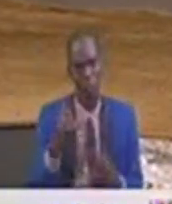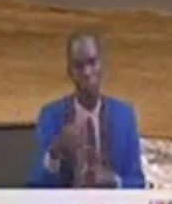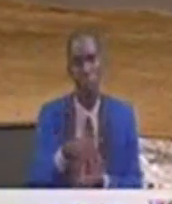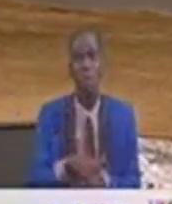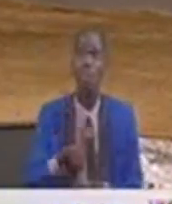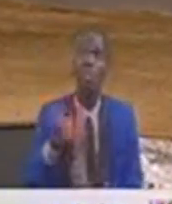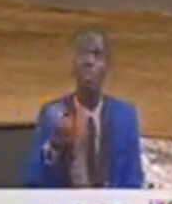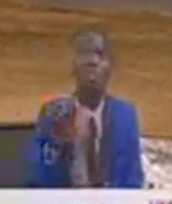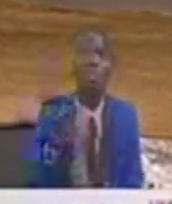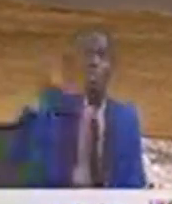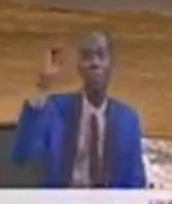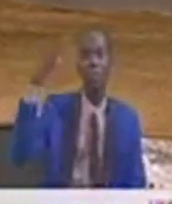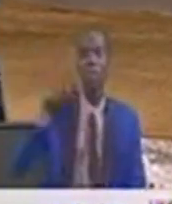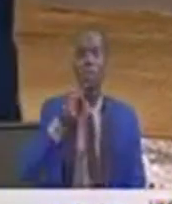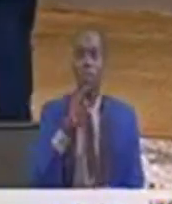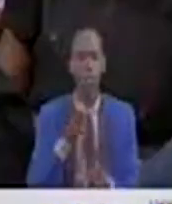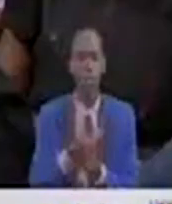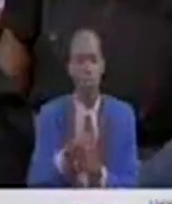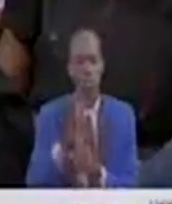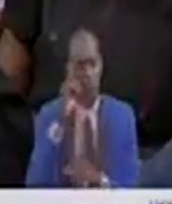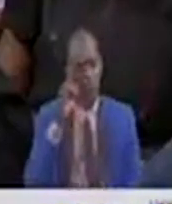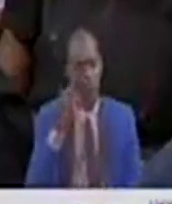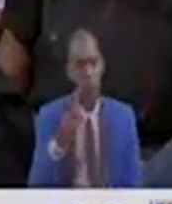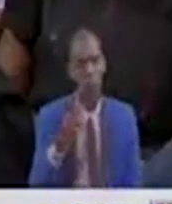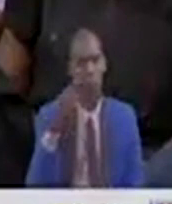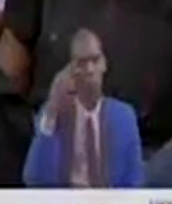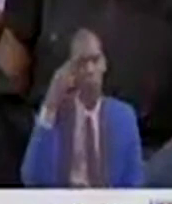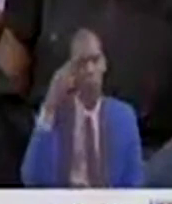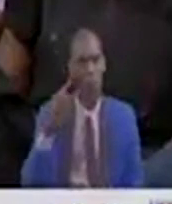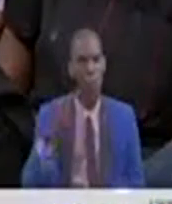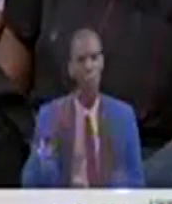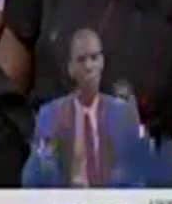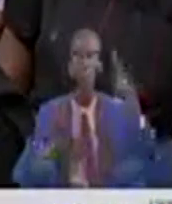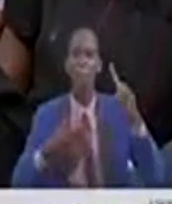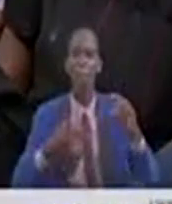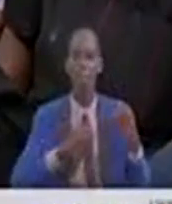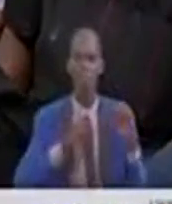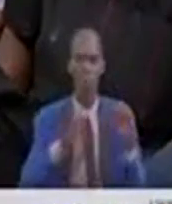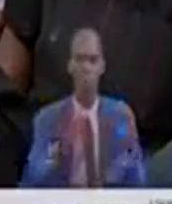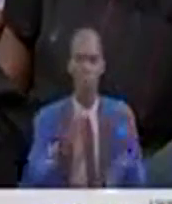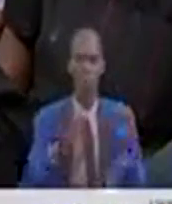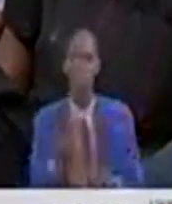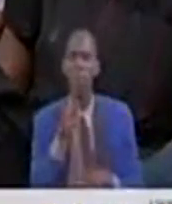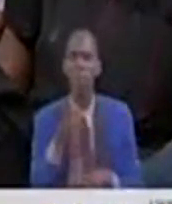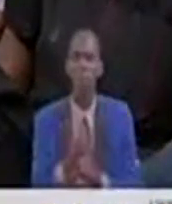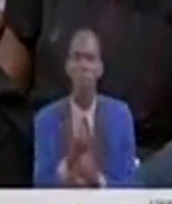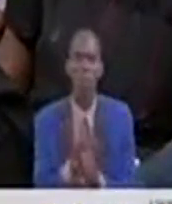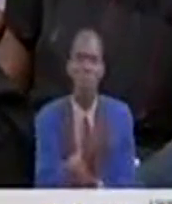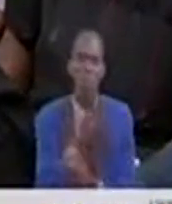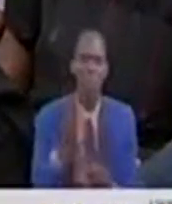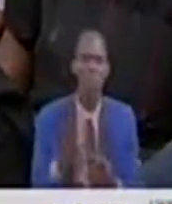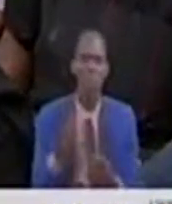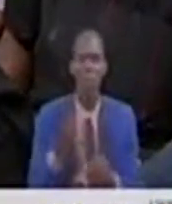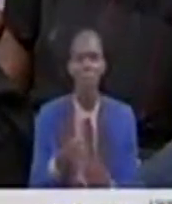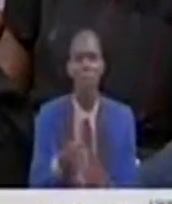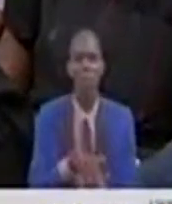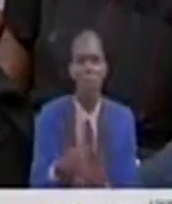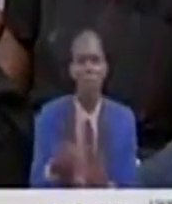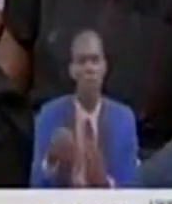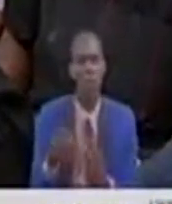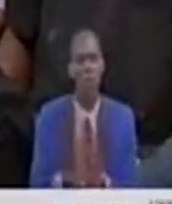grace is sufficient for you. For my strength is made perfect in weakness. Most